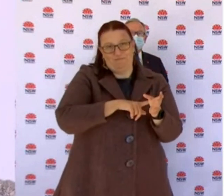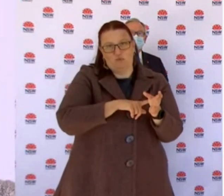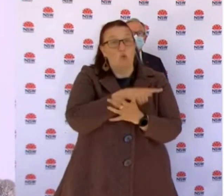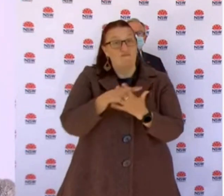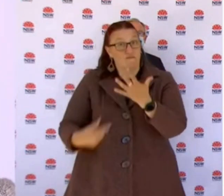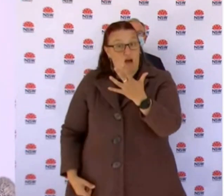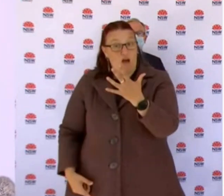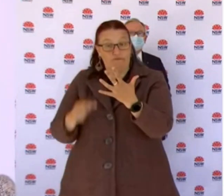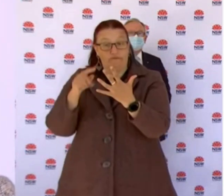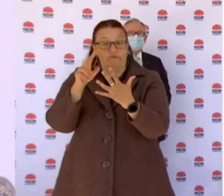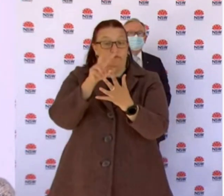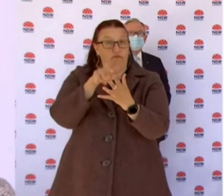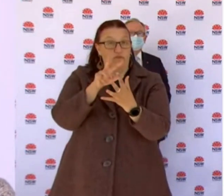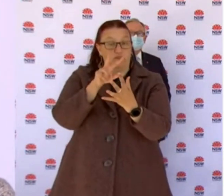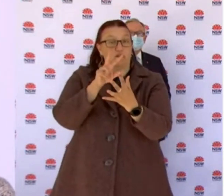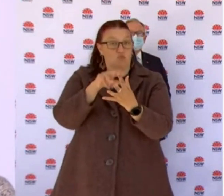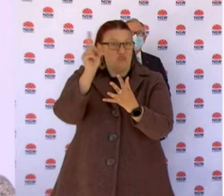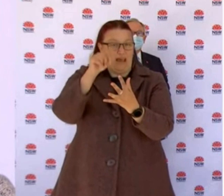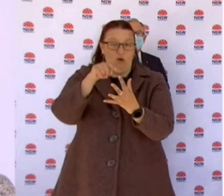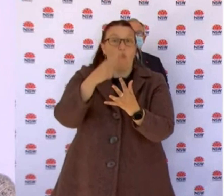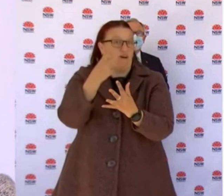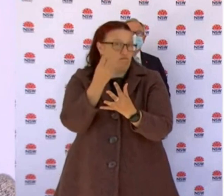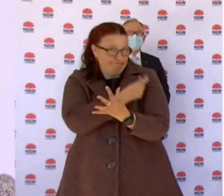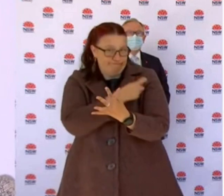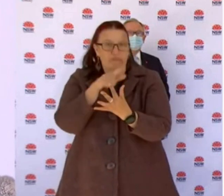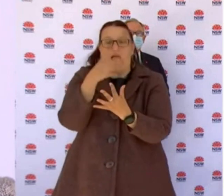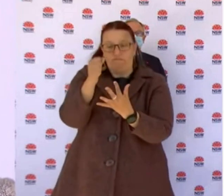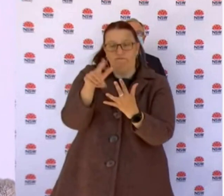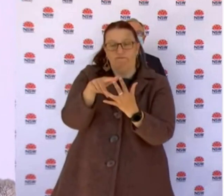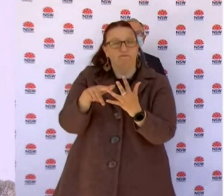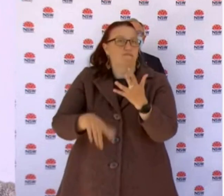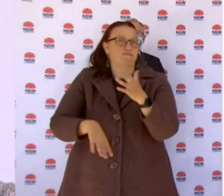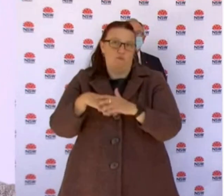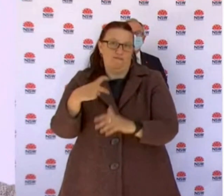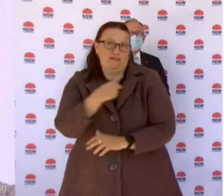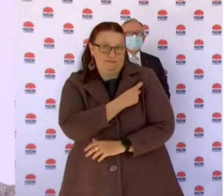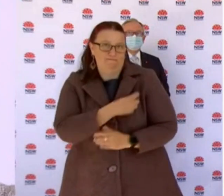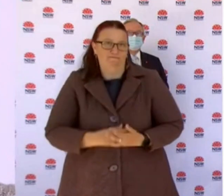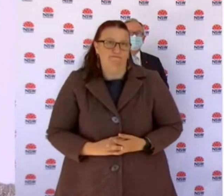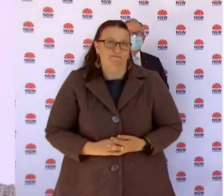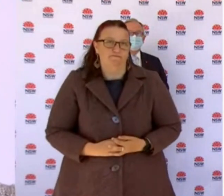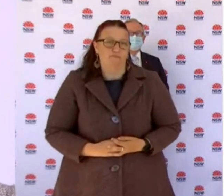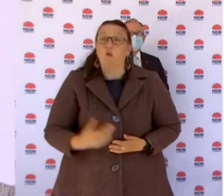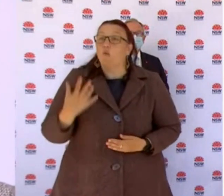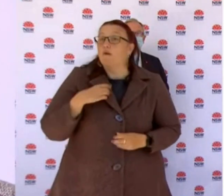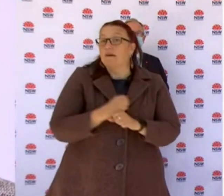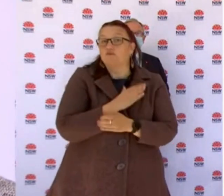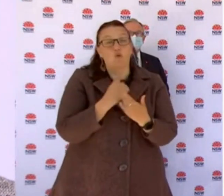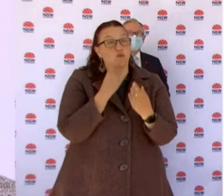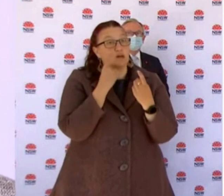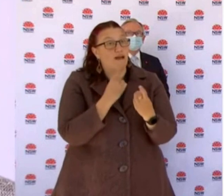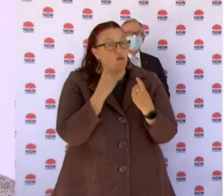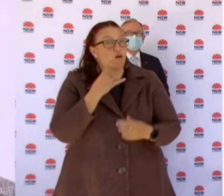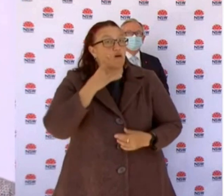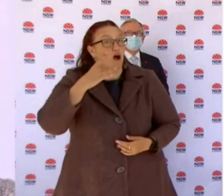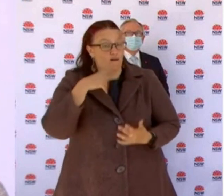vaccinated. Out of the abundance of caution, all of the 5 residents have been transferred to Westmead Hospital for observation,